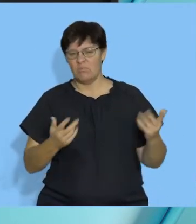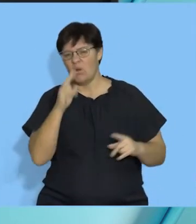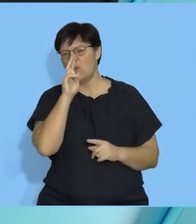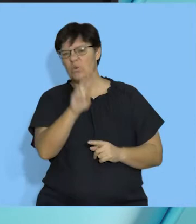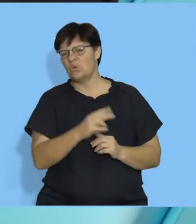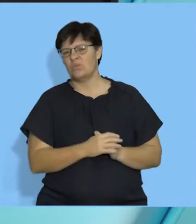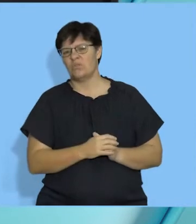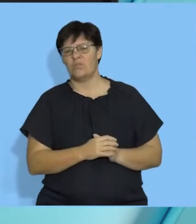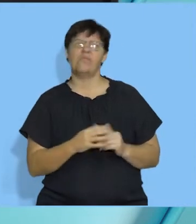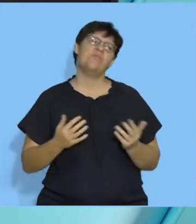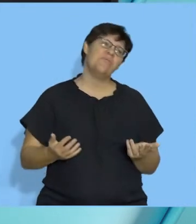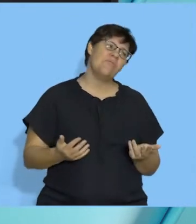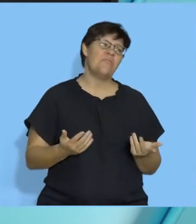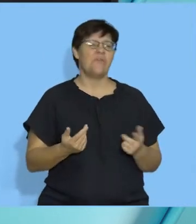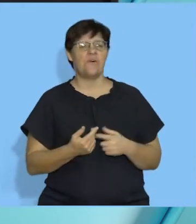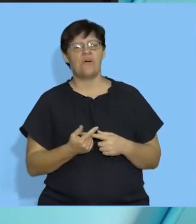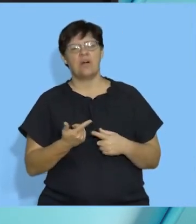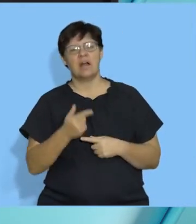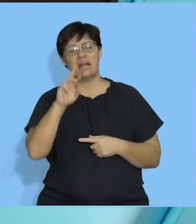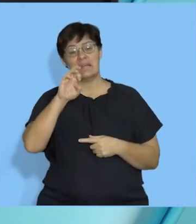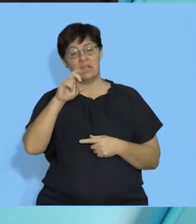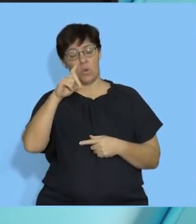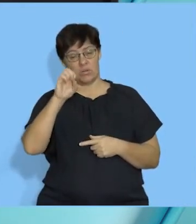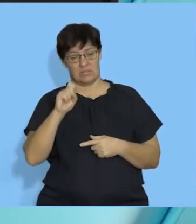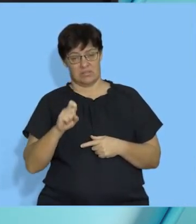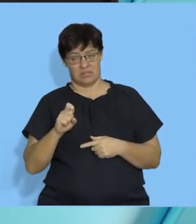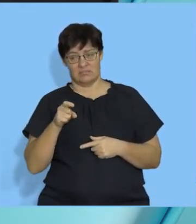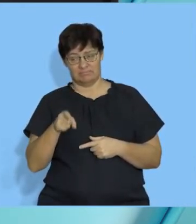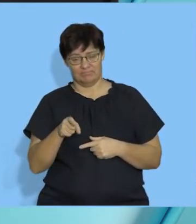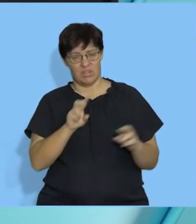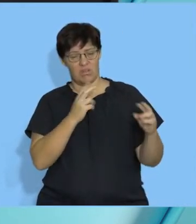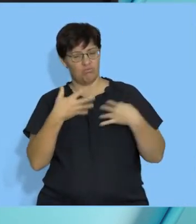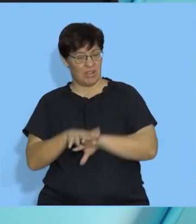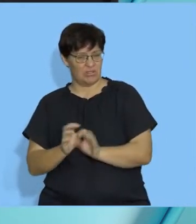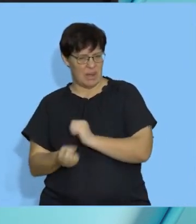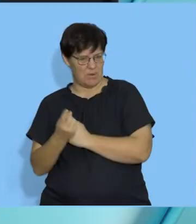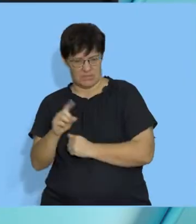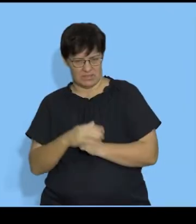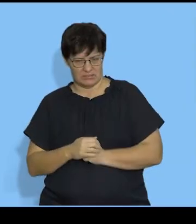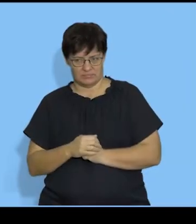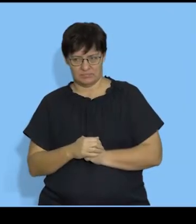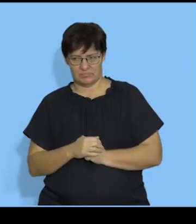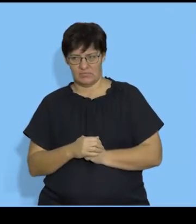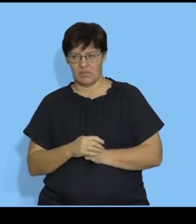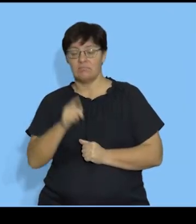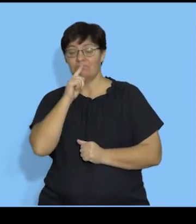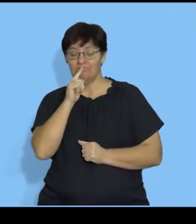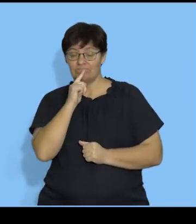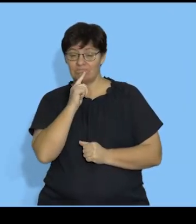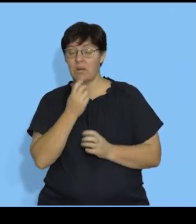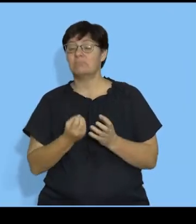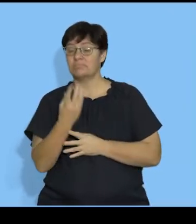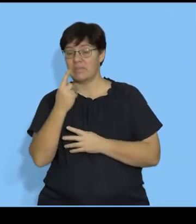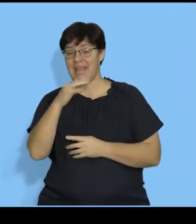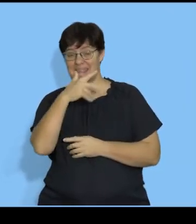at exactly what happens in terms of the redox reaction, right? But also, one can think of this as a gas-forming reaction, okay? That's